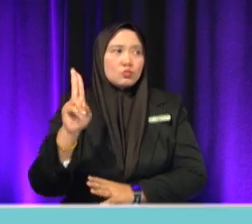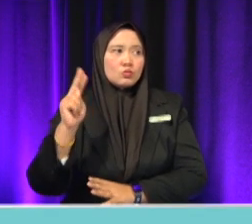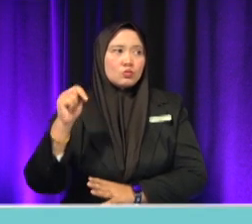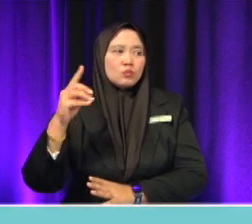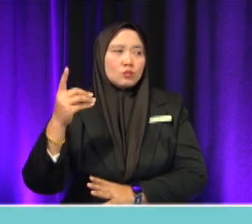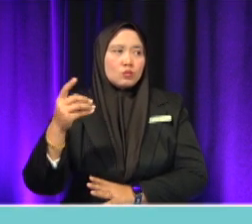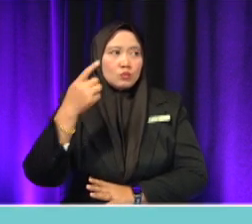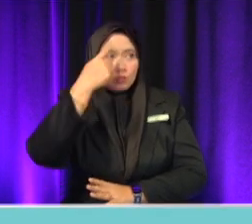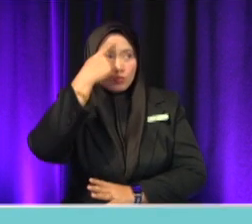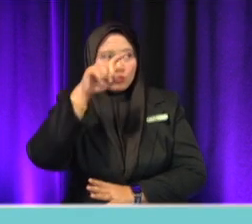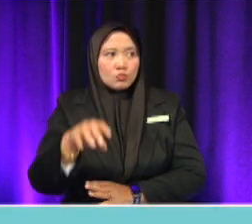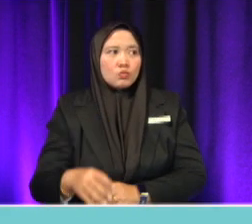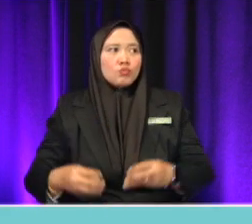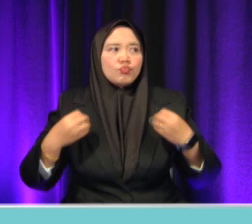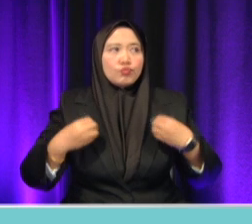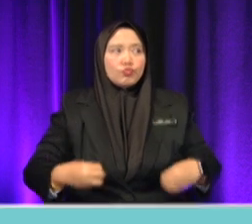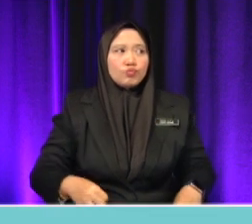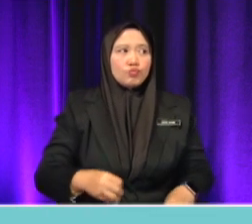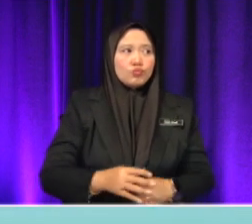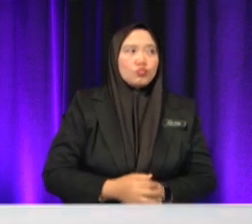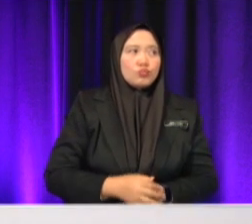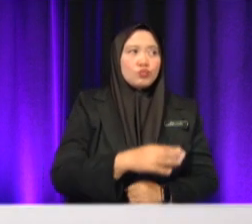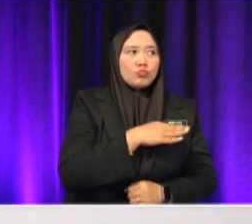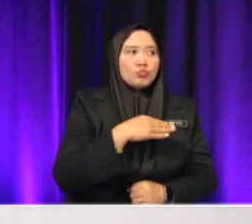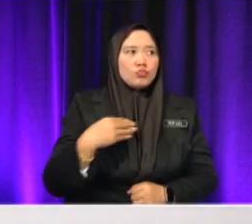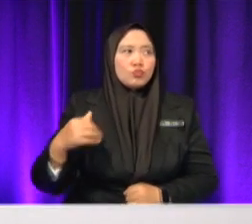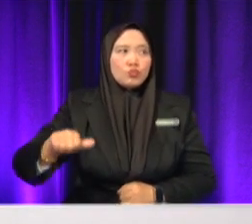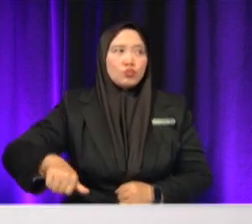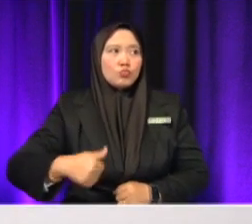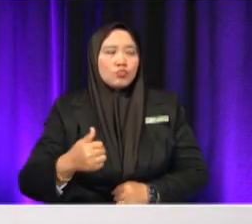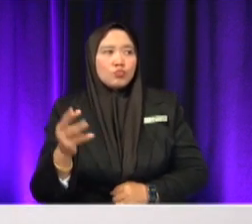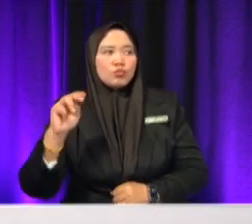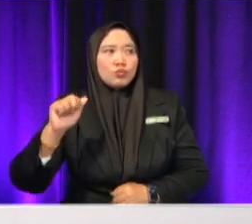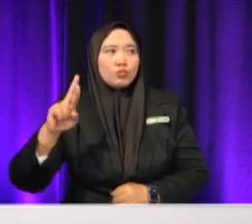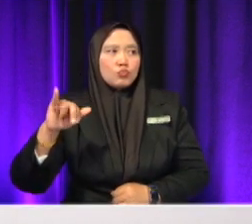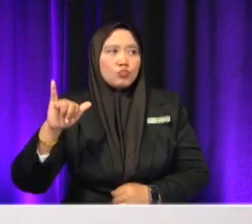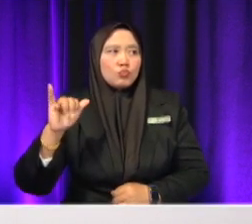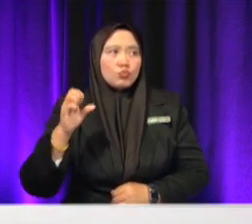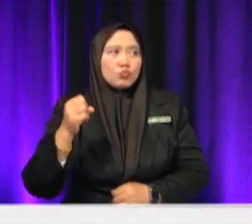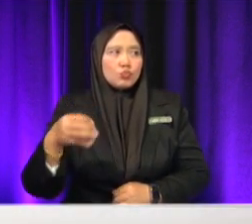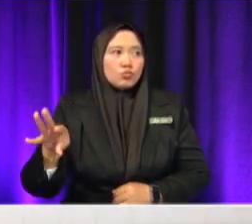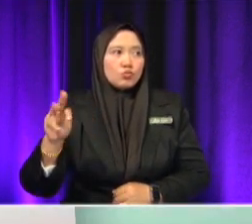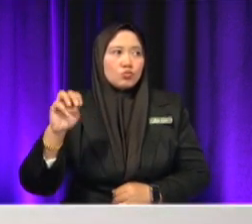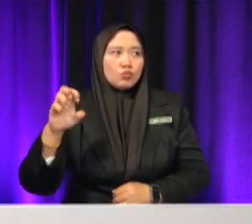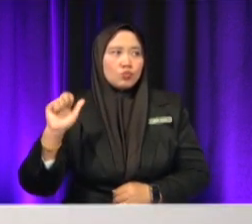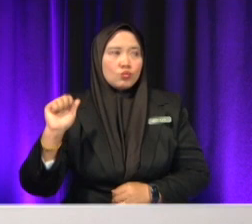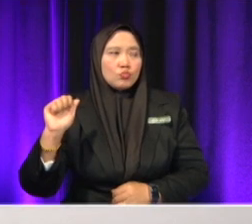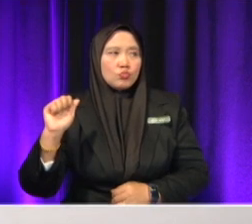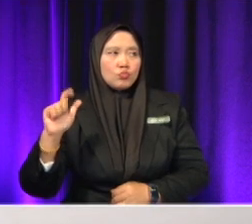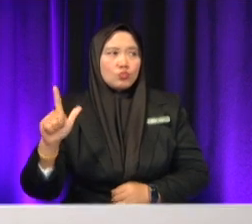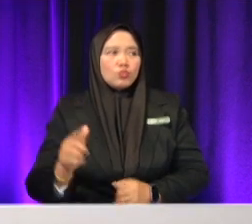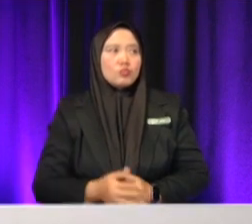Okay, thank you, Alicia. So your answer is? My answer is B. B. Okay, let's have a